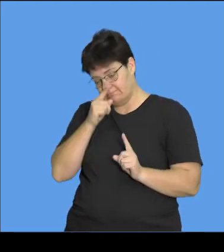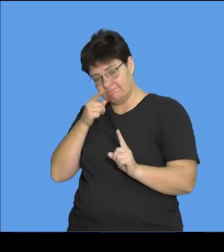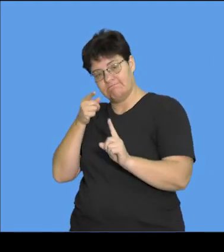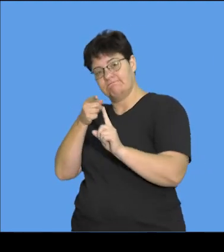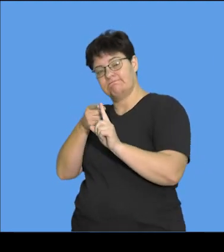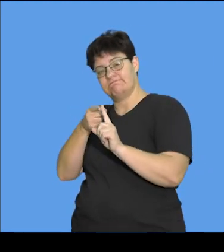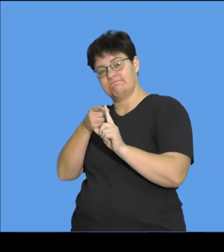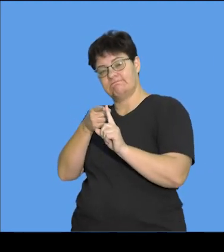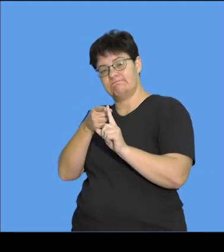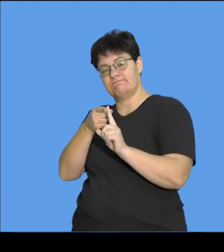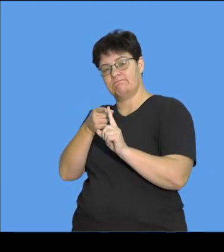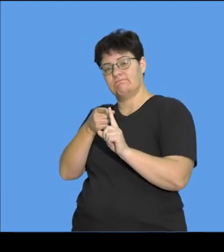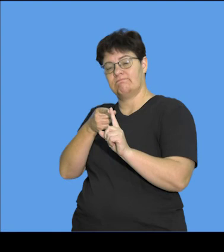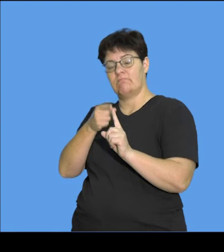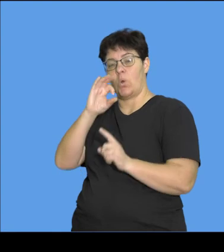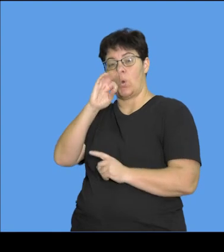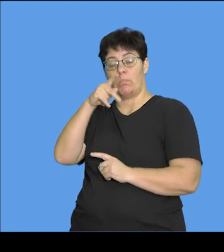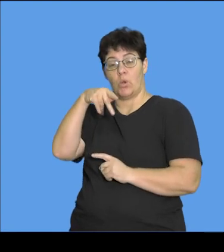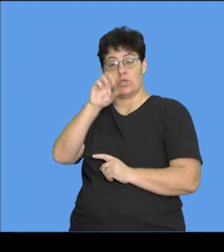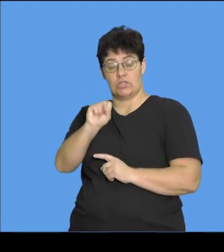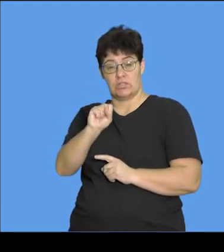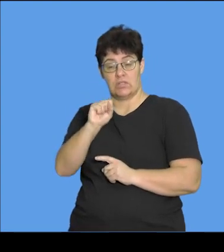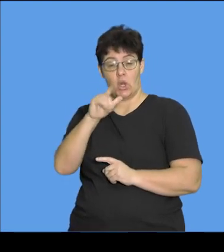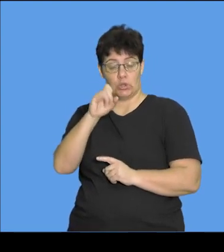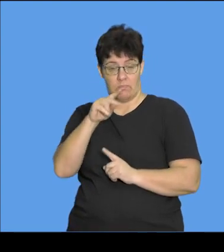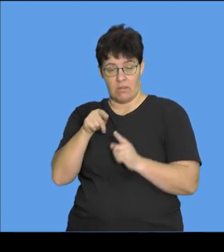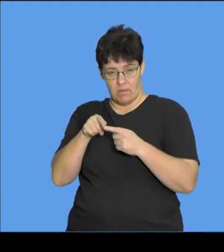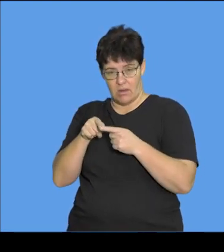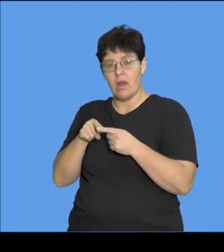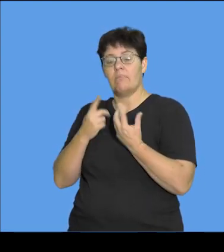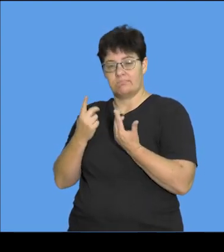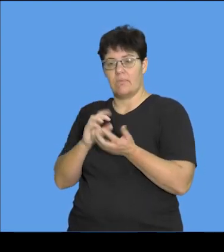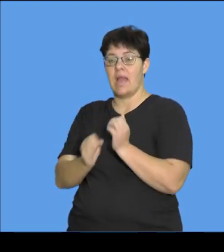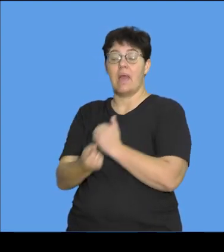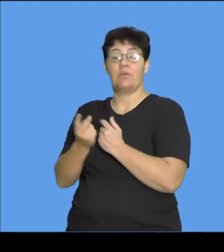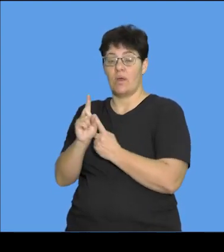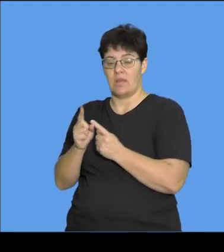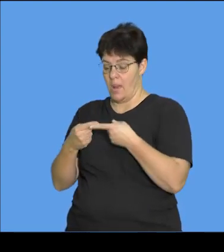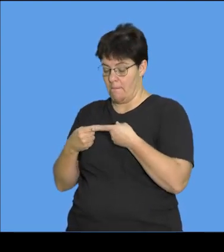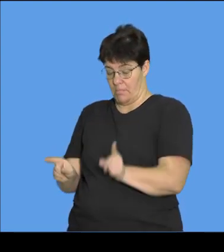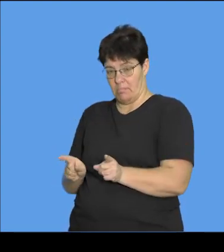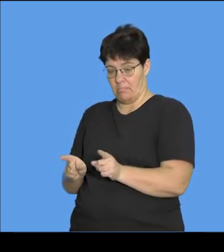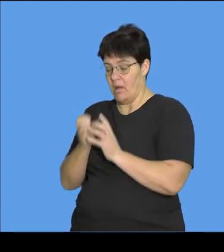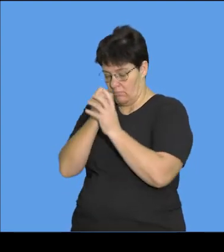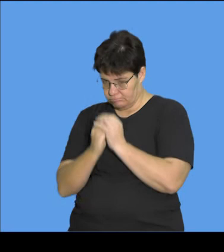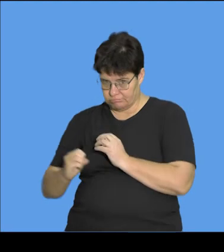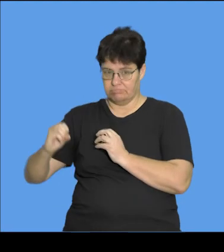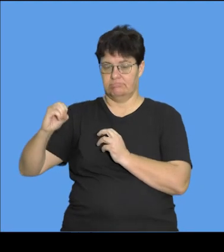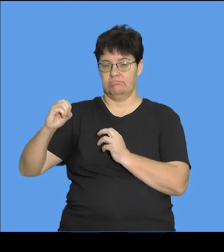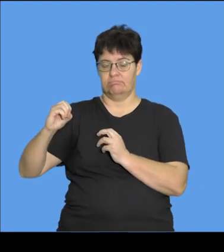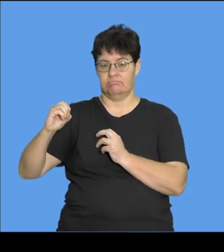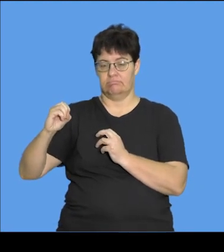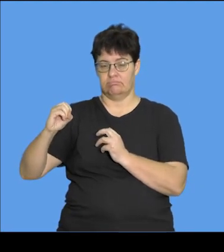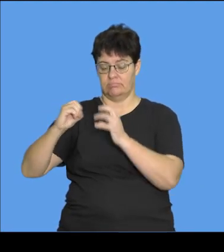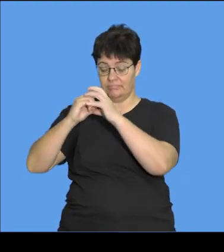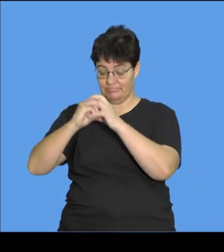luteum. When it targets the corpus luteum, it will cause a process of ovulation. This in turn